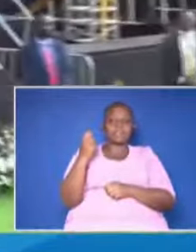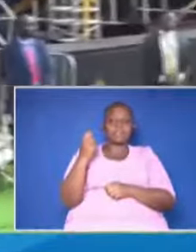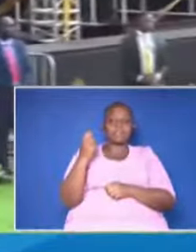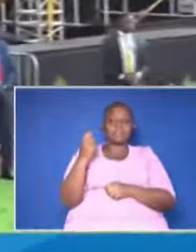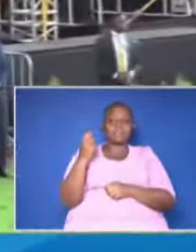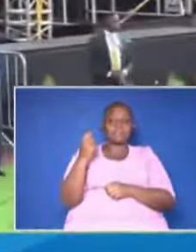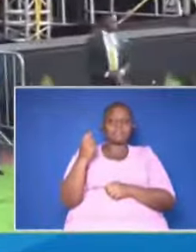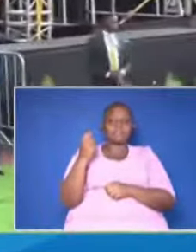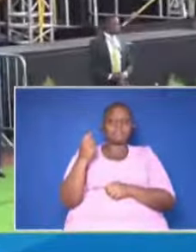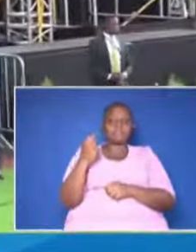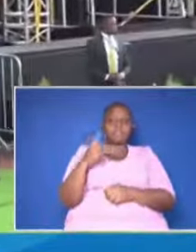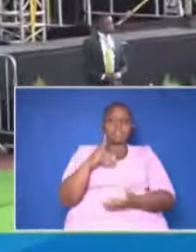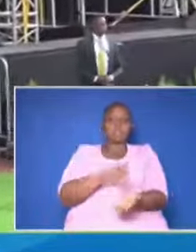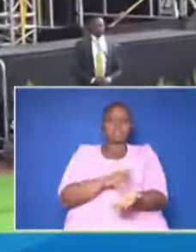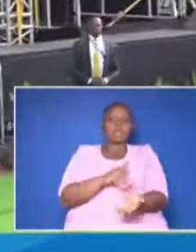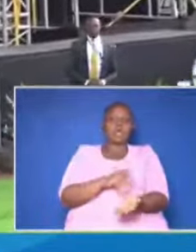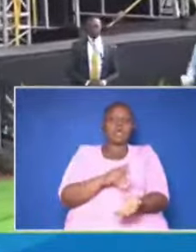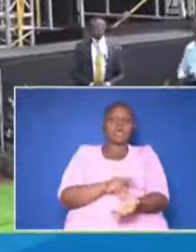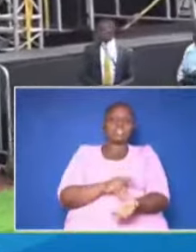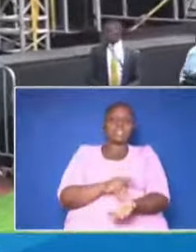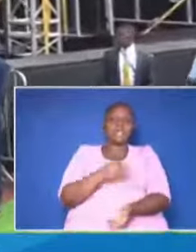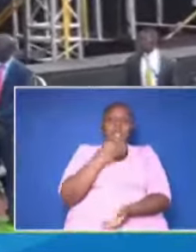Kenya Dr